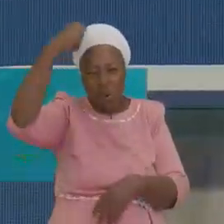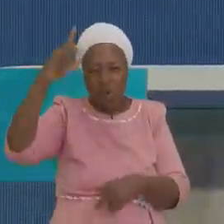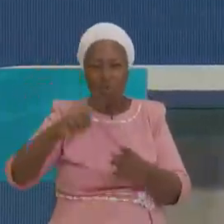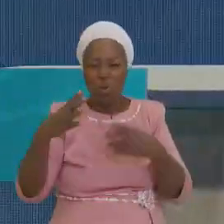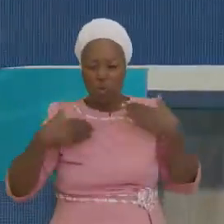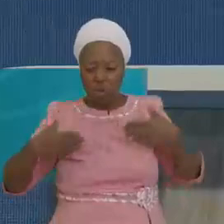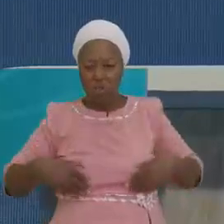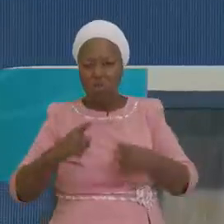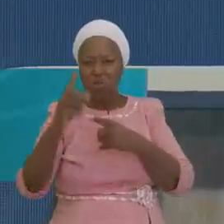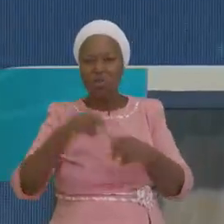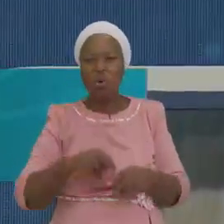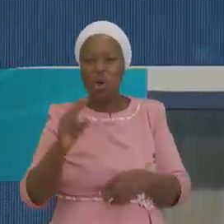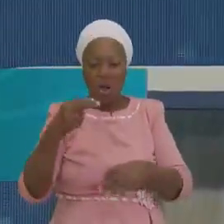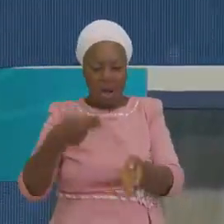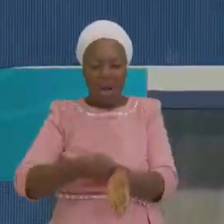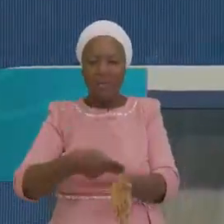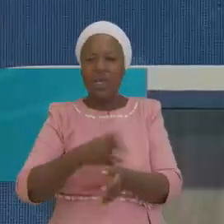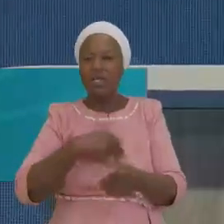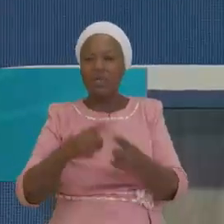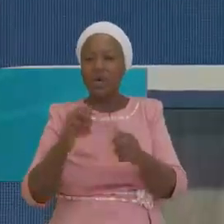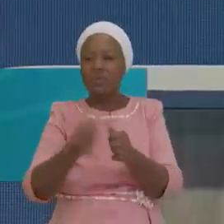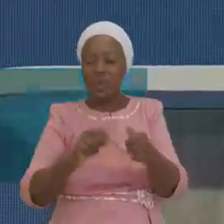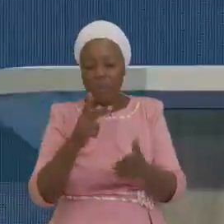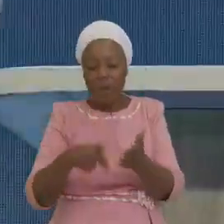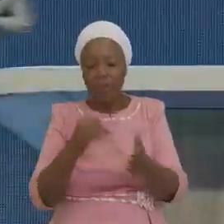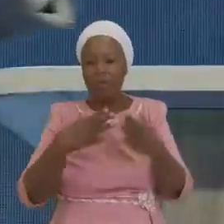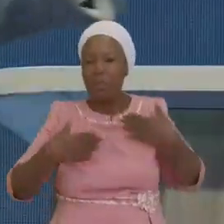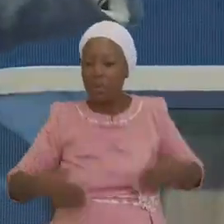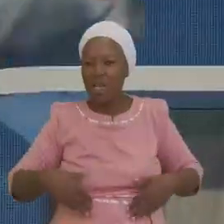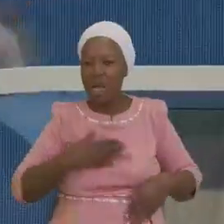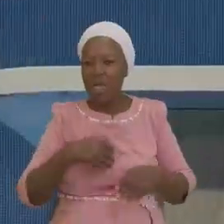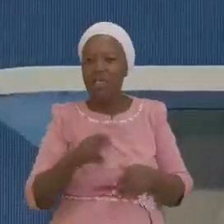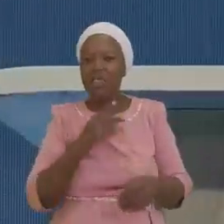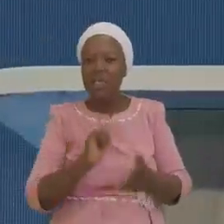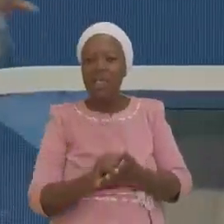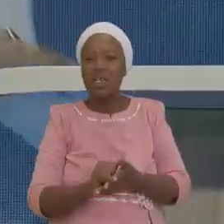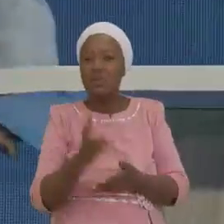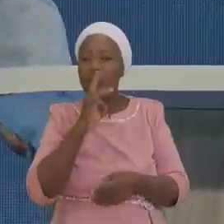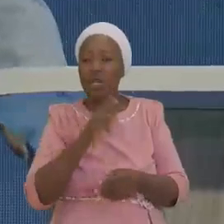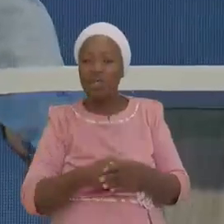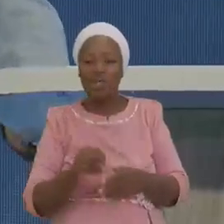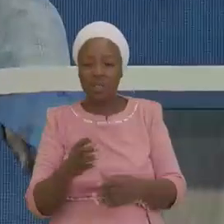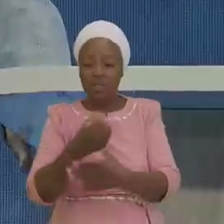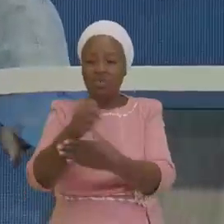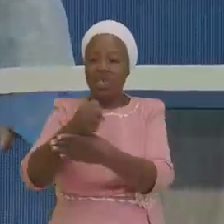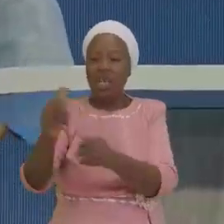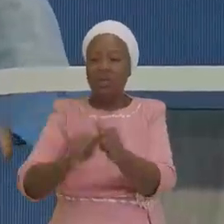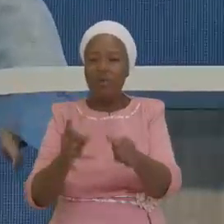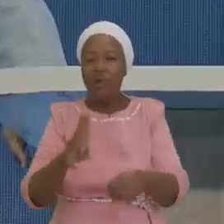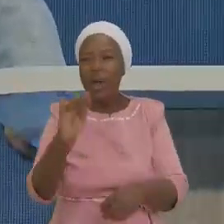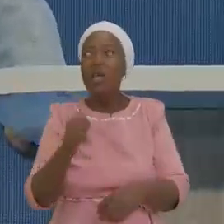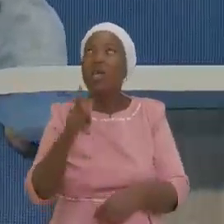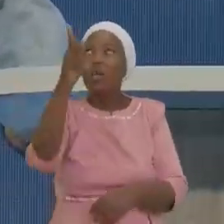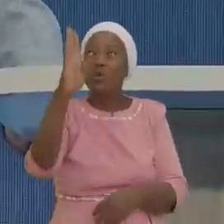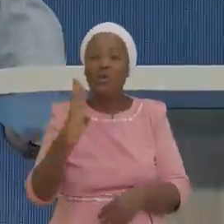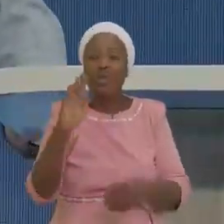your nerves, to your blood system, everywhere. And the water is distributed everywhere by a God that is